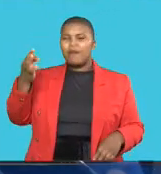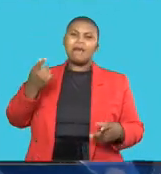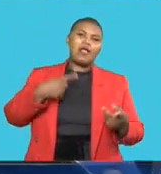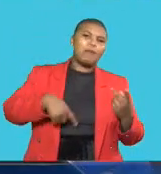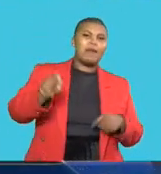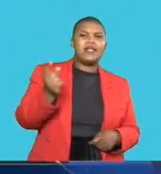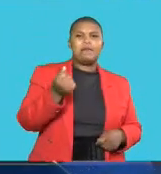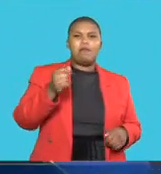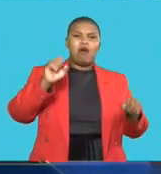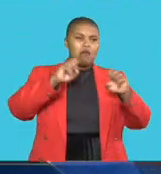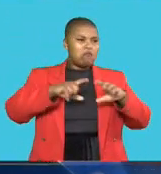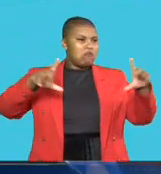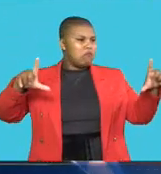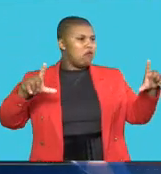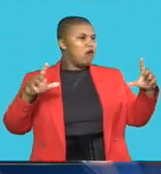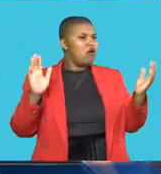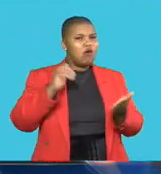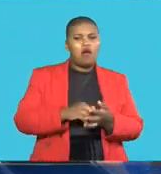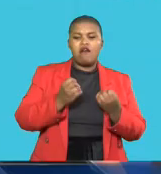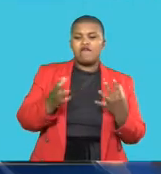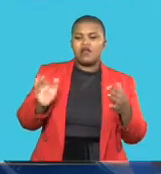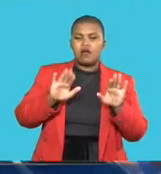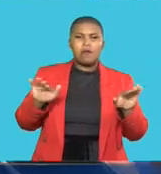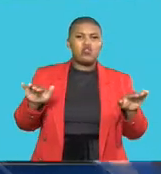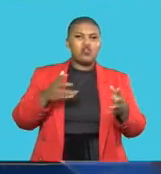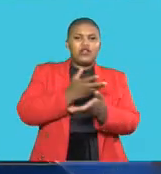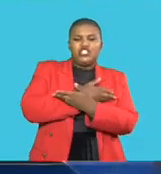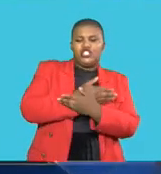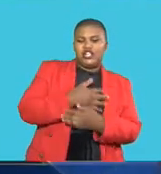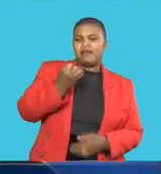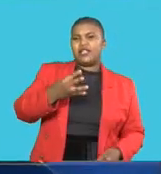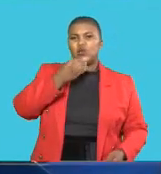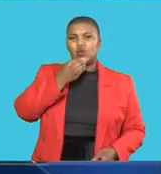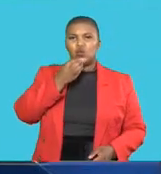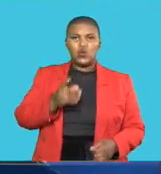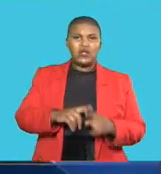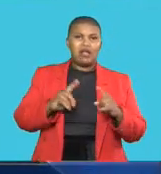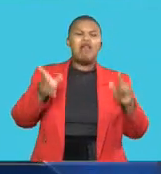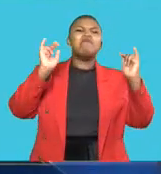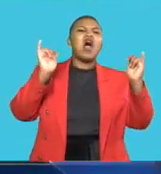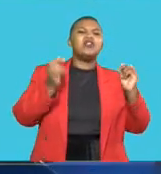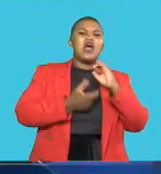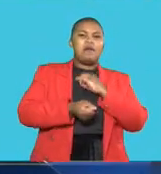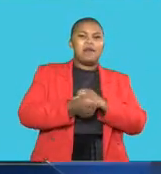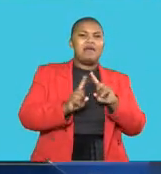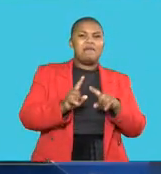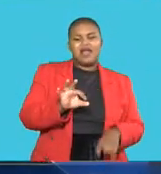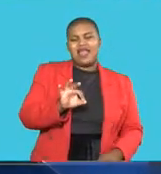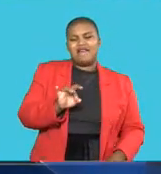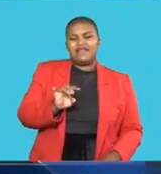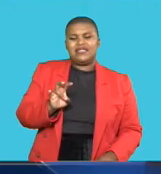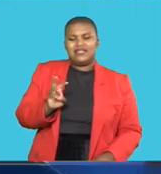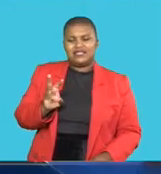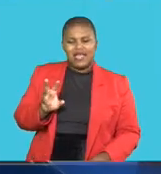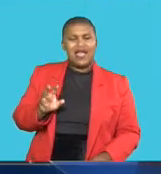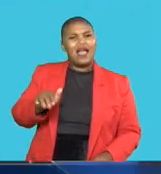Fagamaki, Balataban, Babaninga, my t-shirt, Babaninga, Gusha, and then there's a theme, ANS, or a Gune party. But yet, every day,